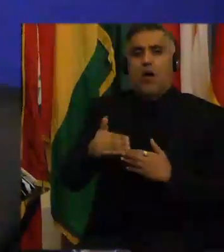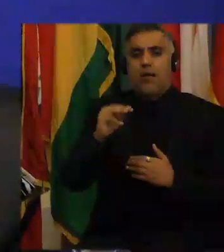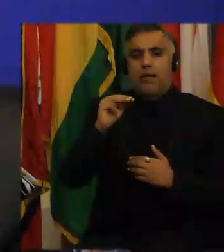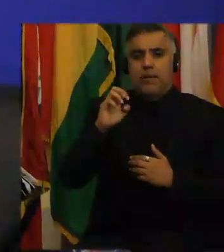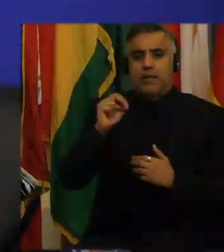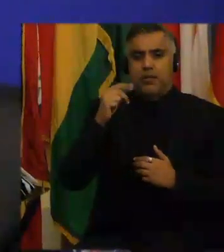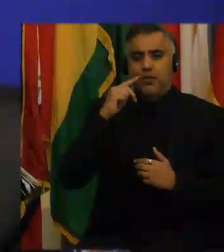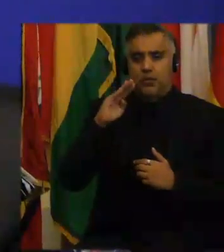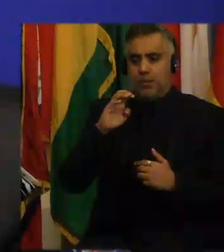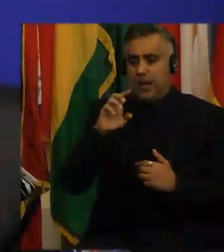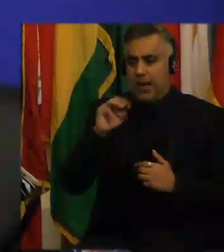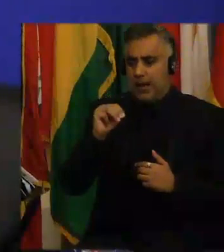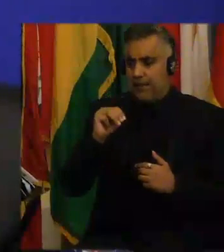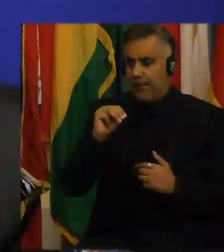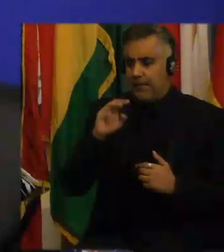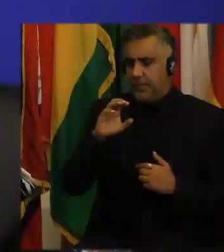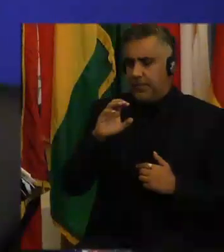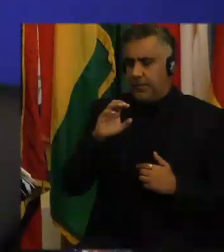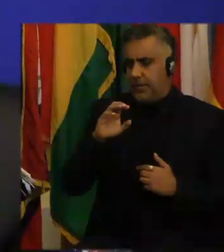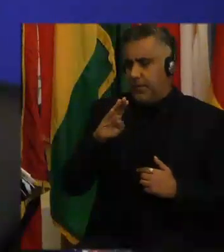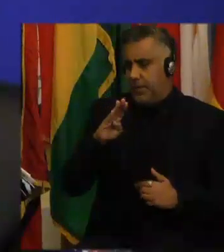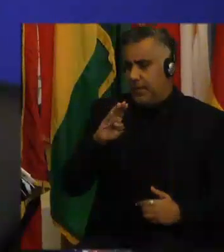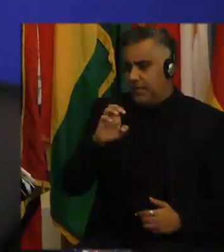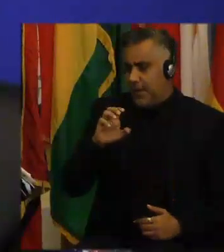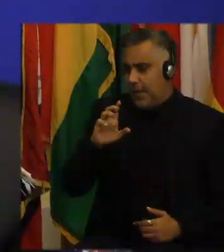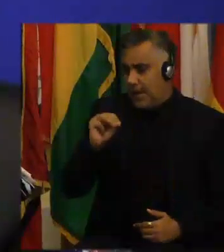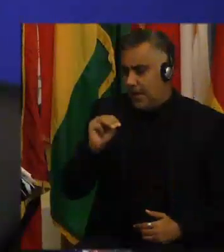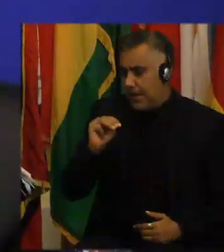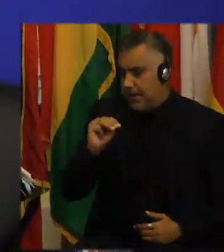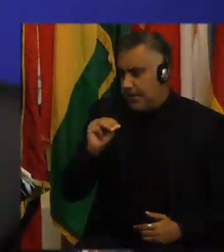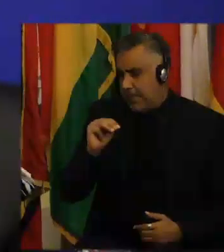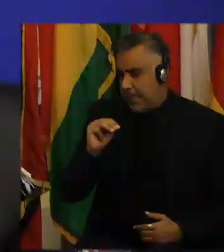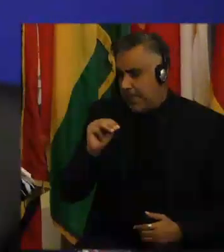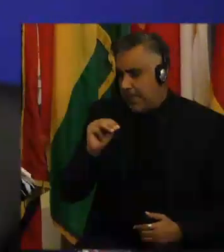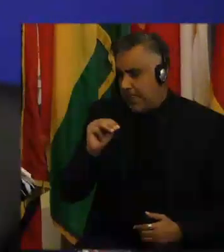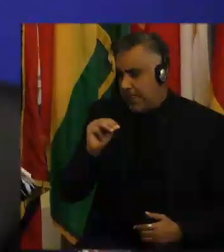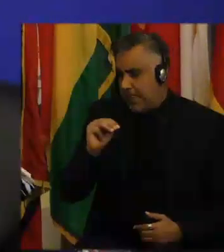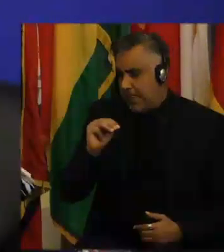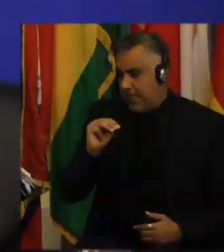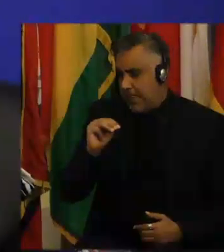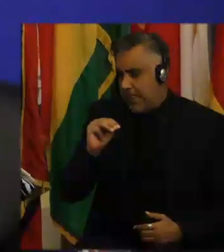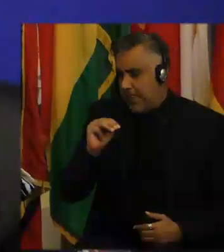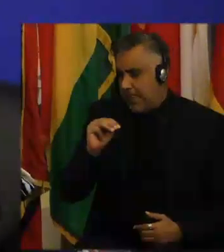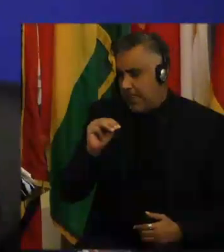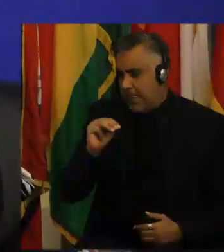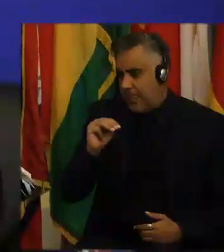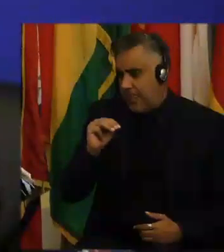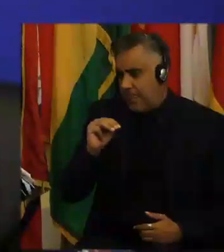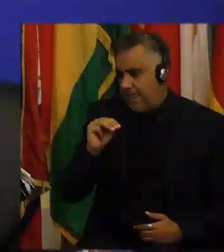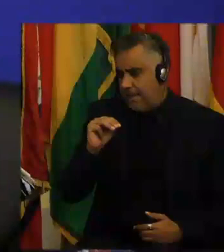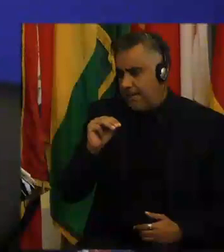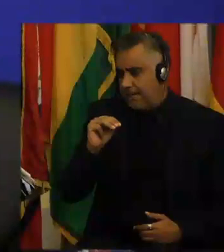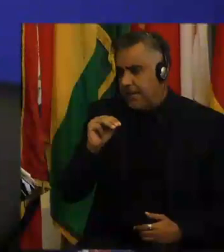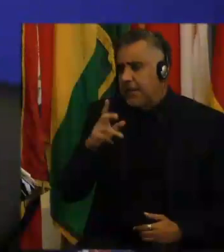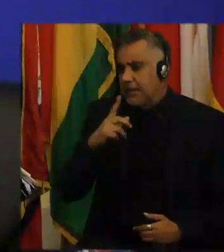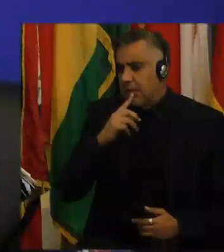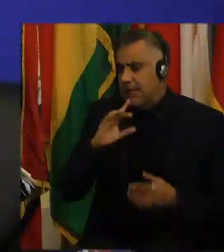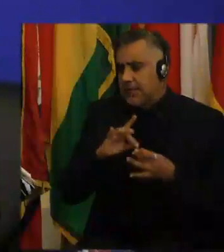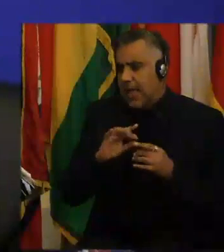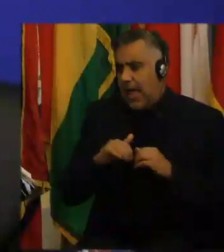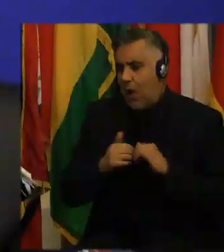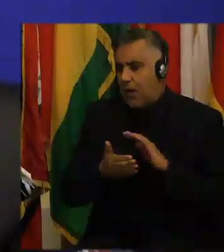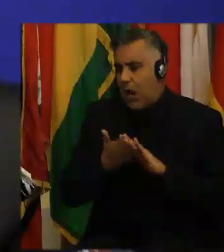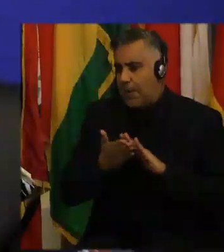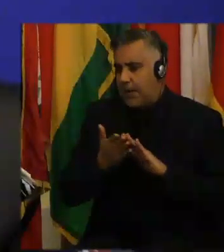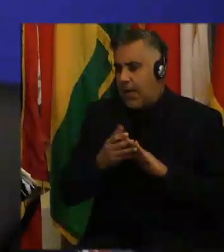Belém do Pará Convention, very familiar to those of us here, the MESICIC organization. I'd like you to say a few words about how that operates